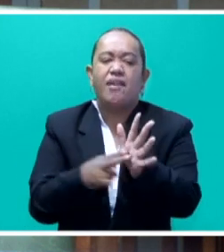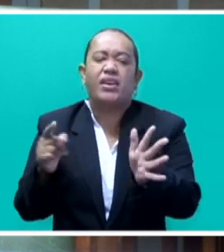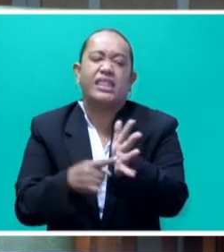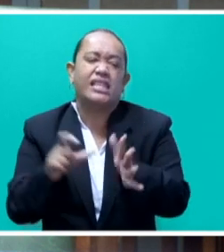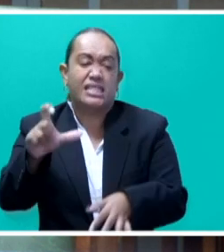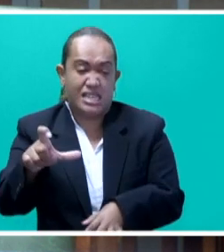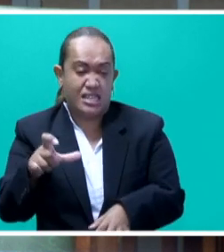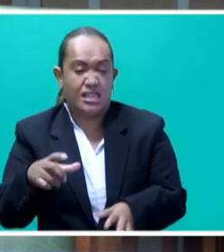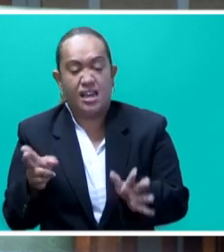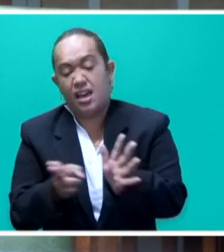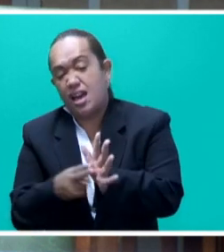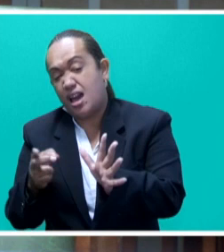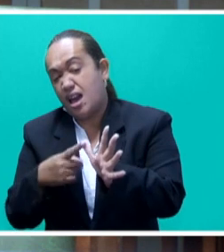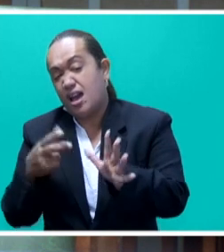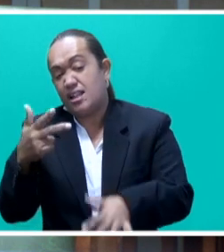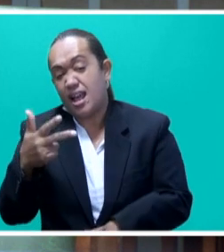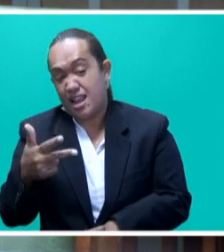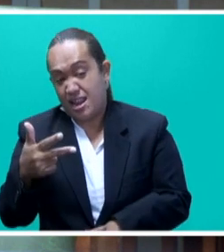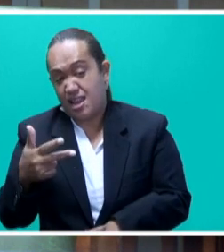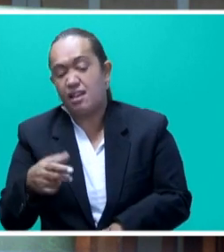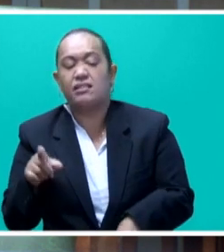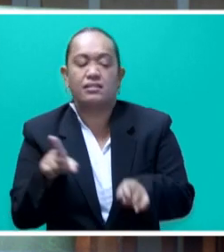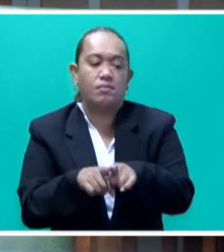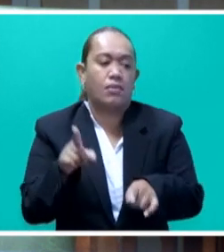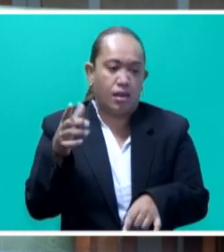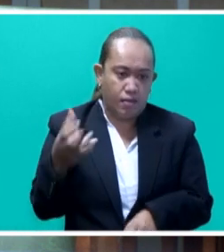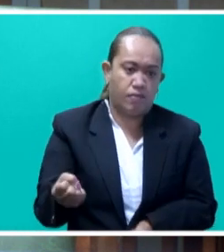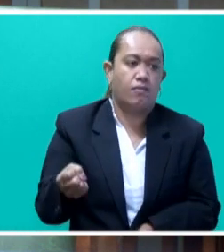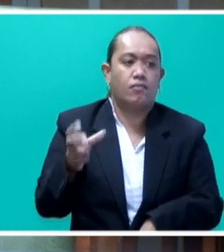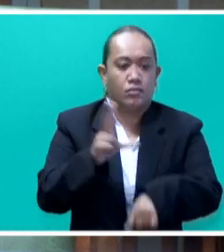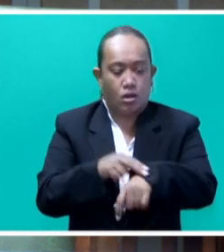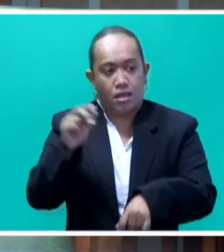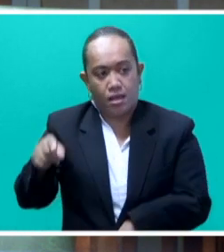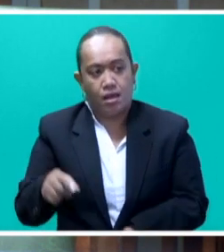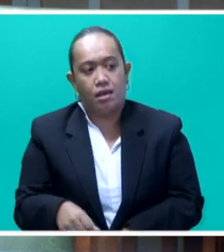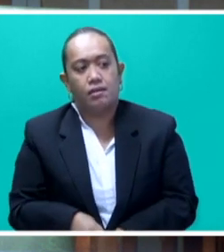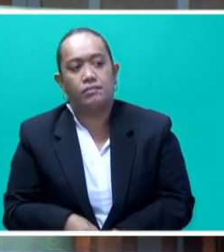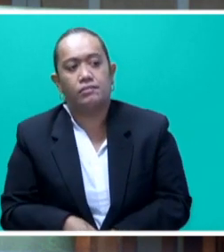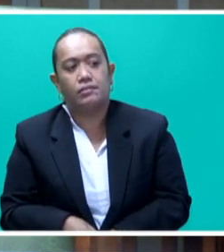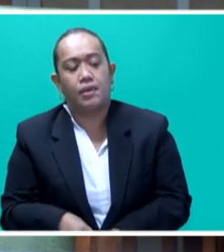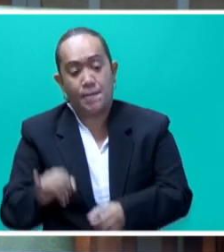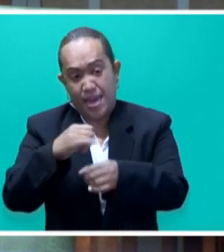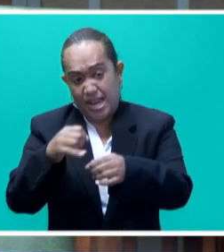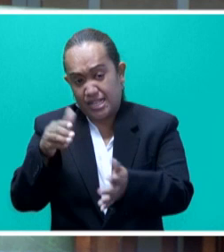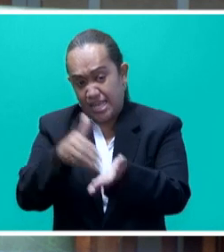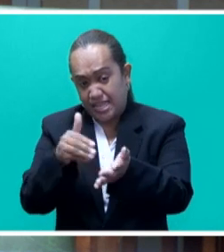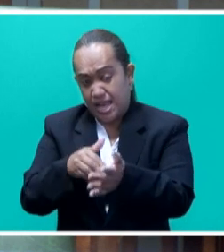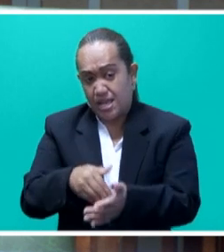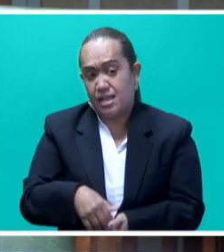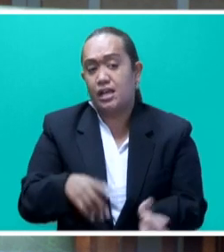40, Dr. Shanita Devi Sen. Next is 5 is Om's Medical Center in 10 Luke